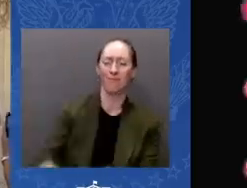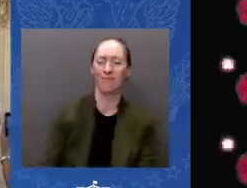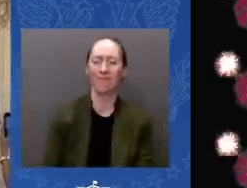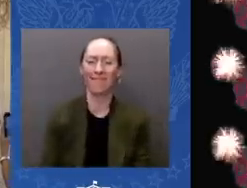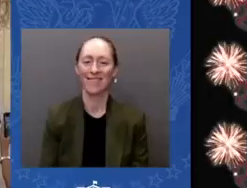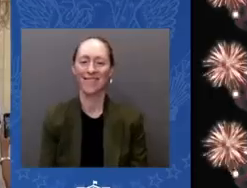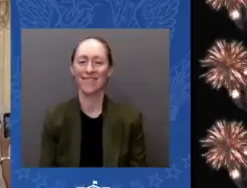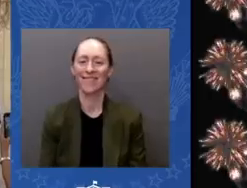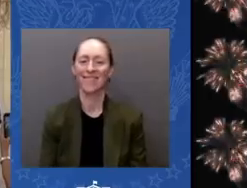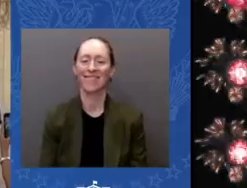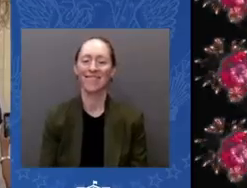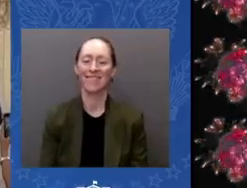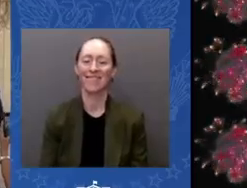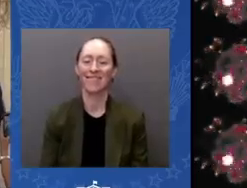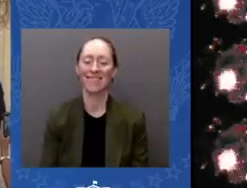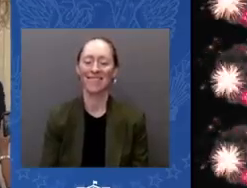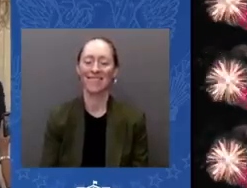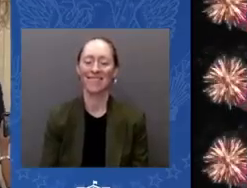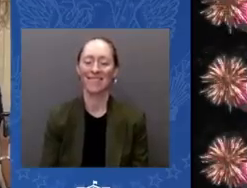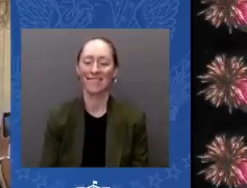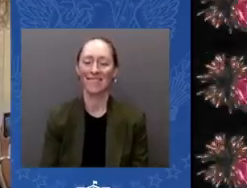President, Kamala Harris.